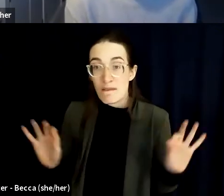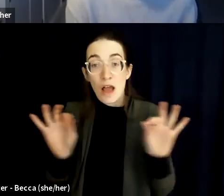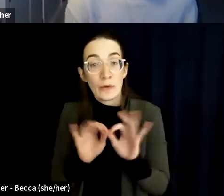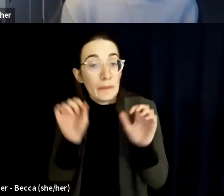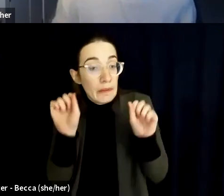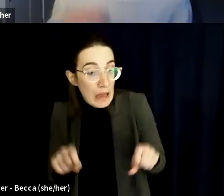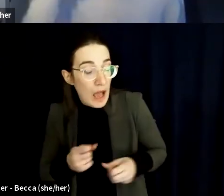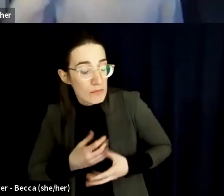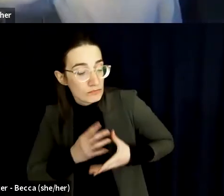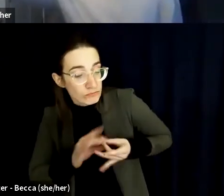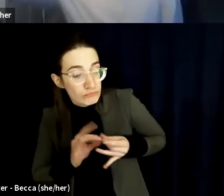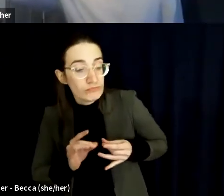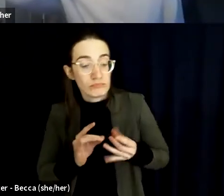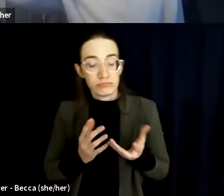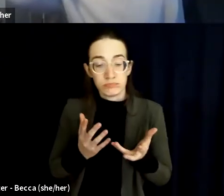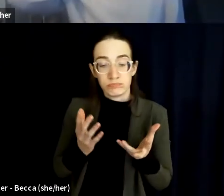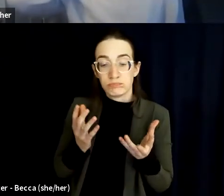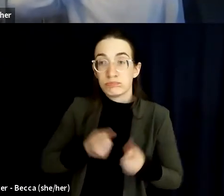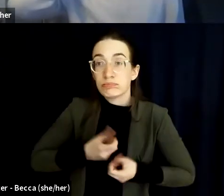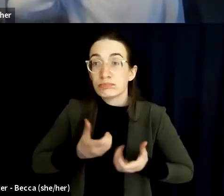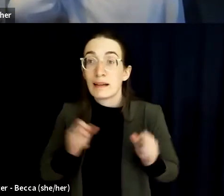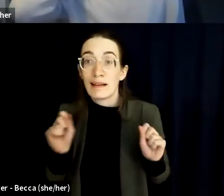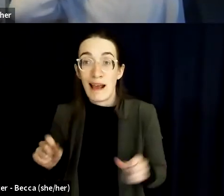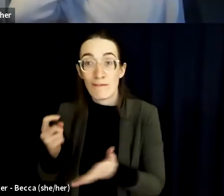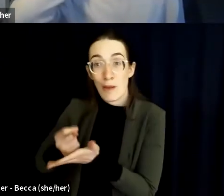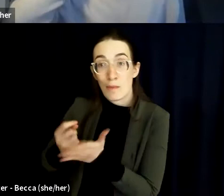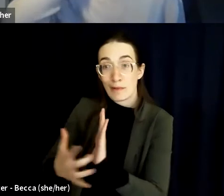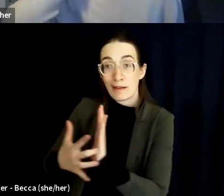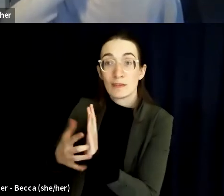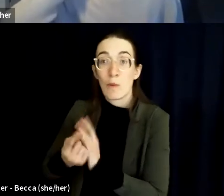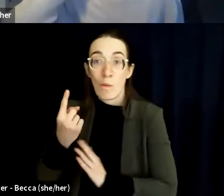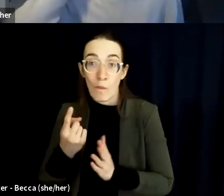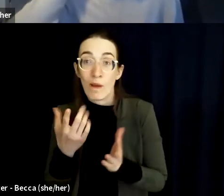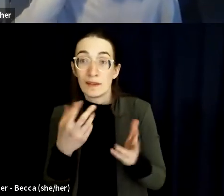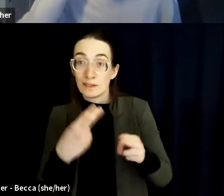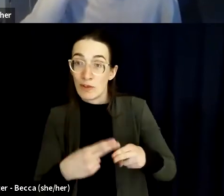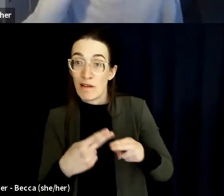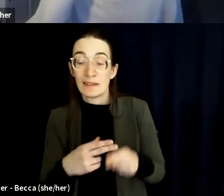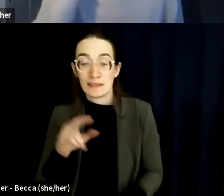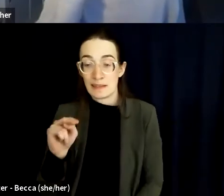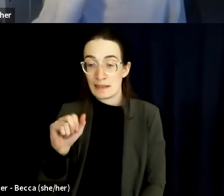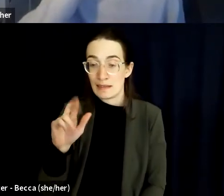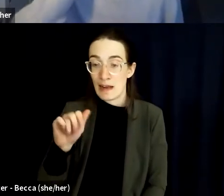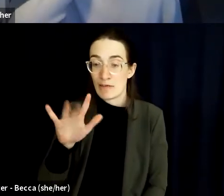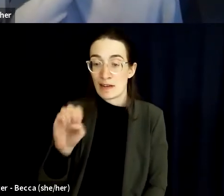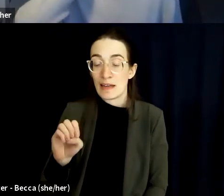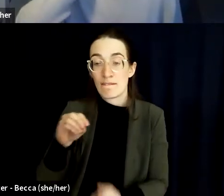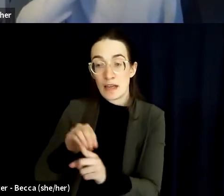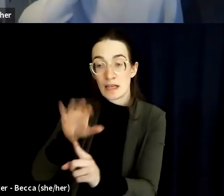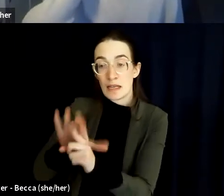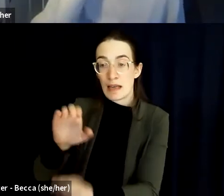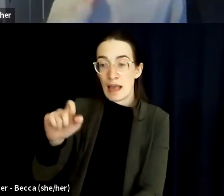things like that. There are therapeutic techniques. One is called narrative exposure therapy. There's others